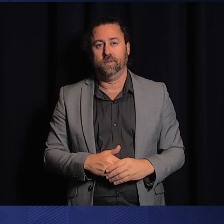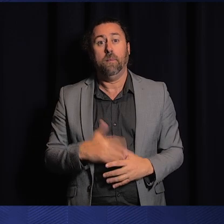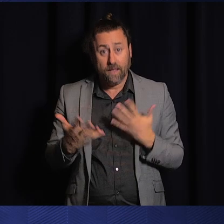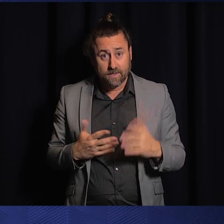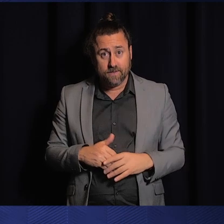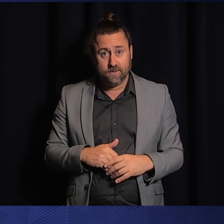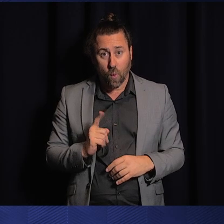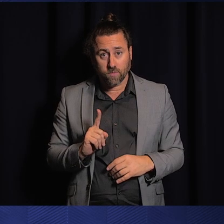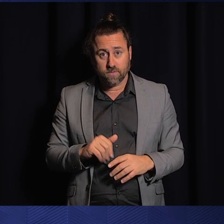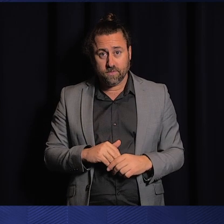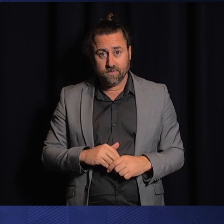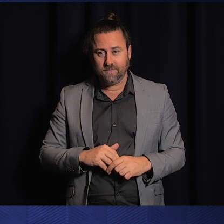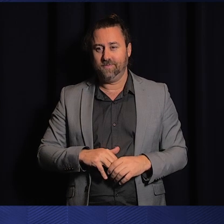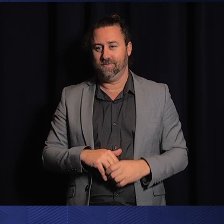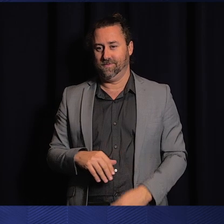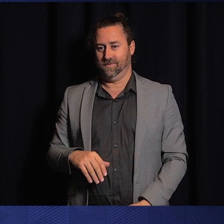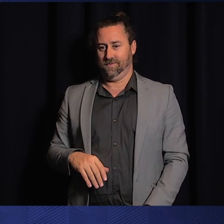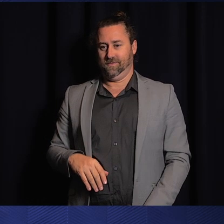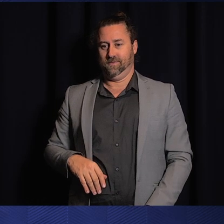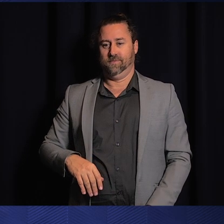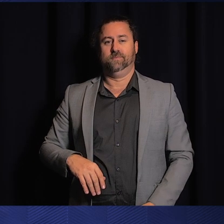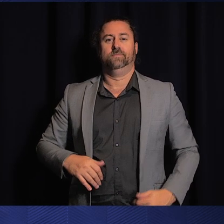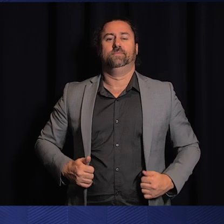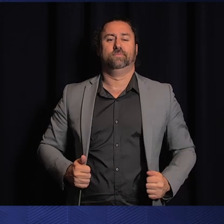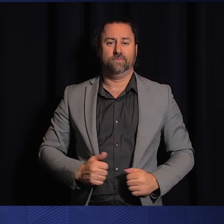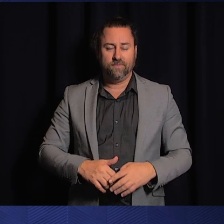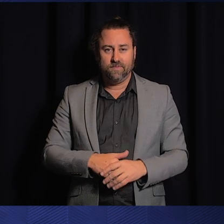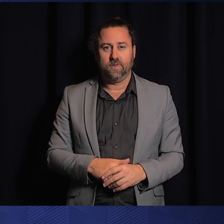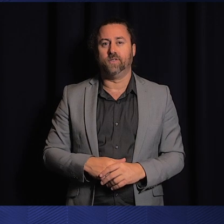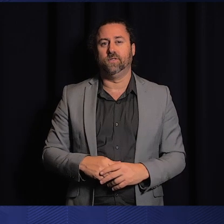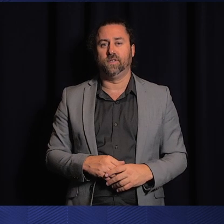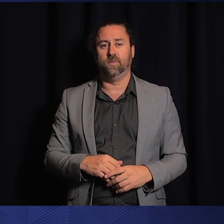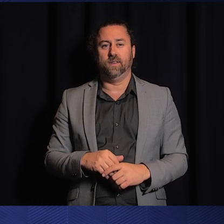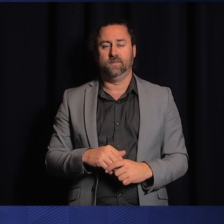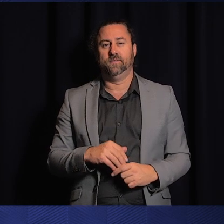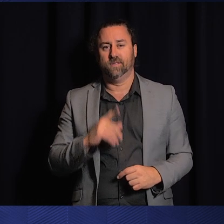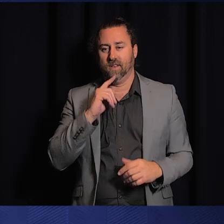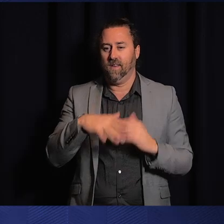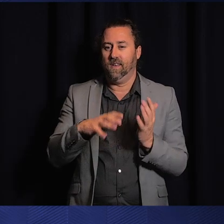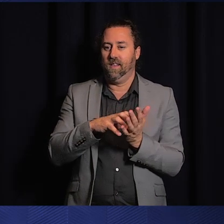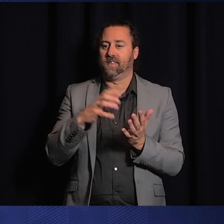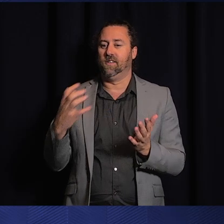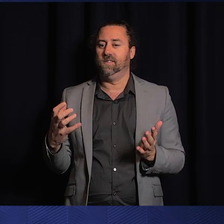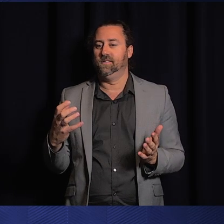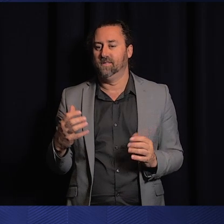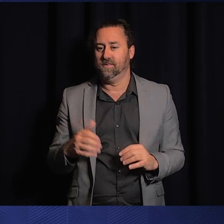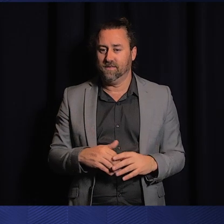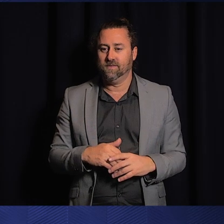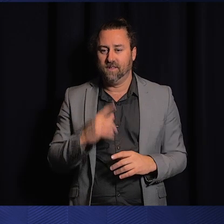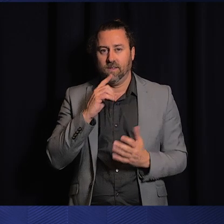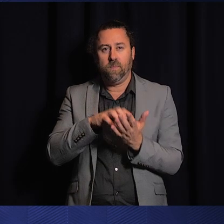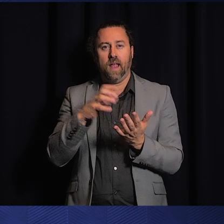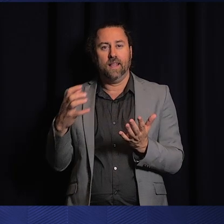The conclusion is the global community can learn from the people of Bangladesh how to transform vulnerabilities